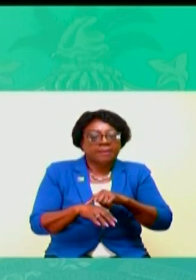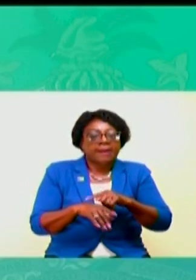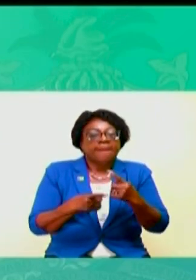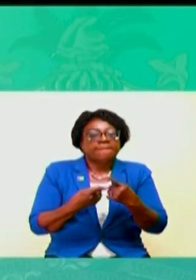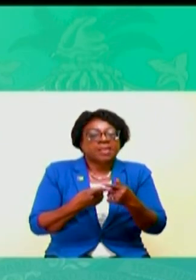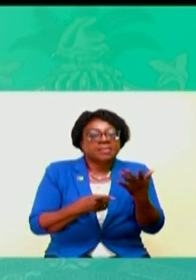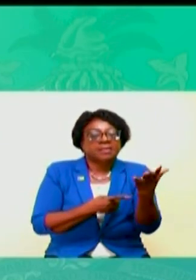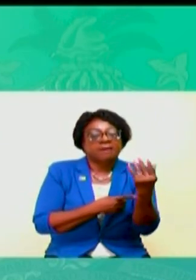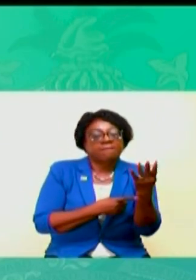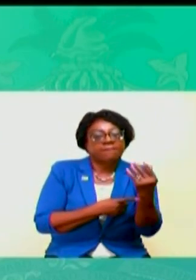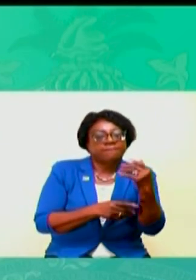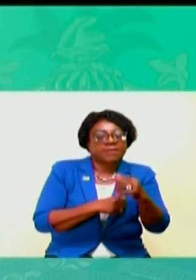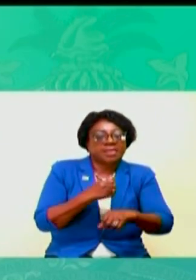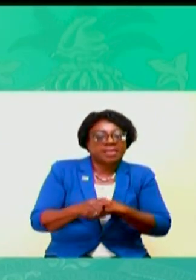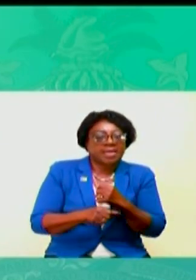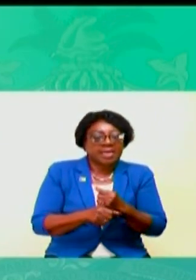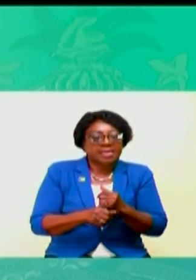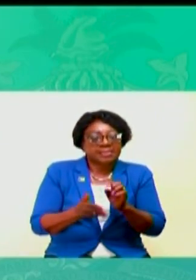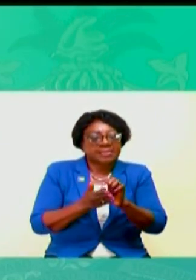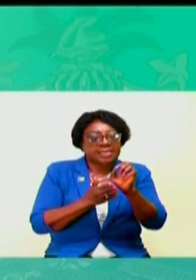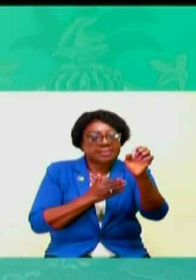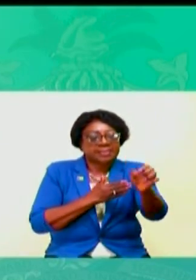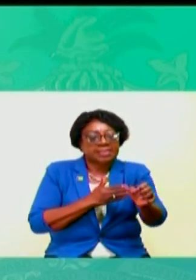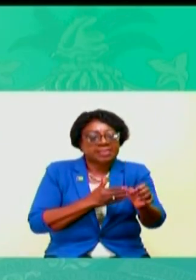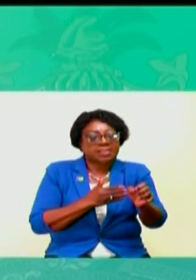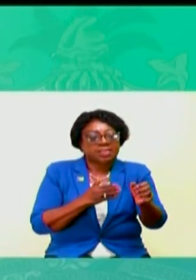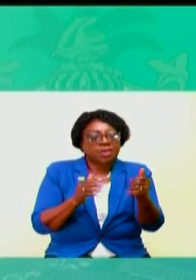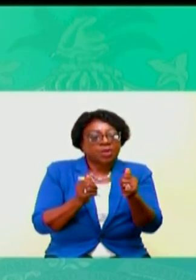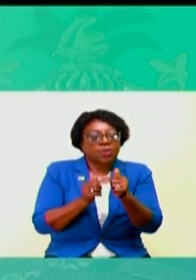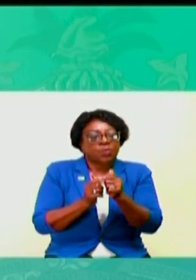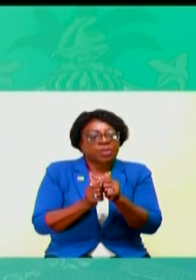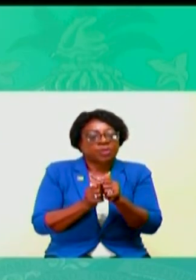15-year extension option with mutual agreement. What?